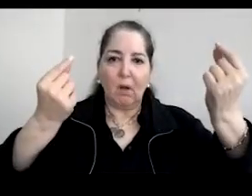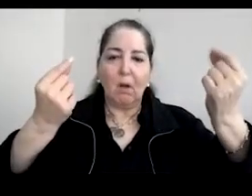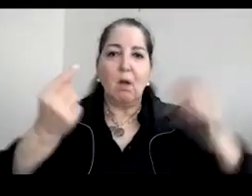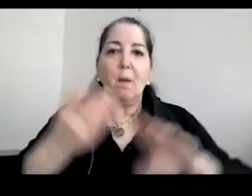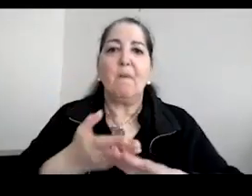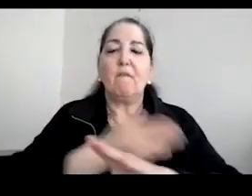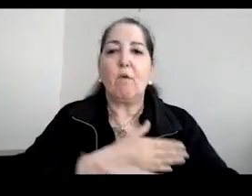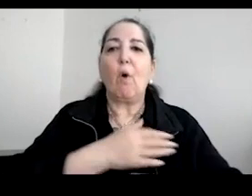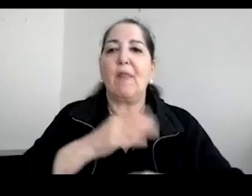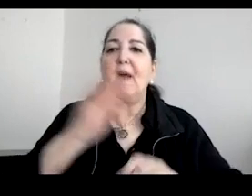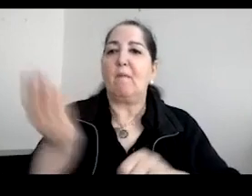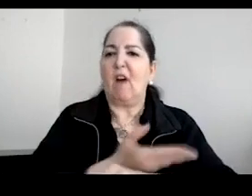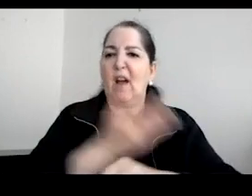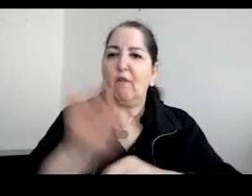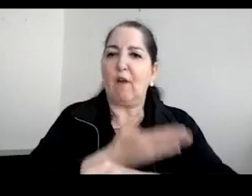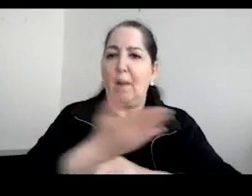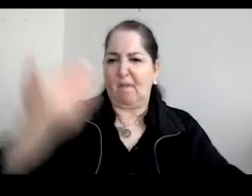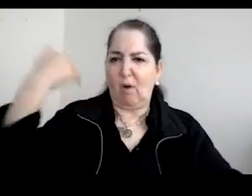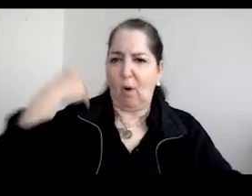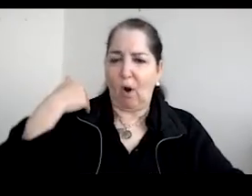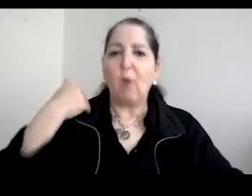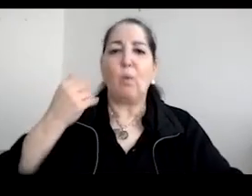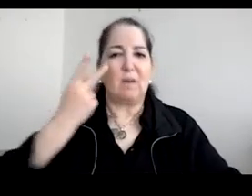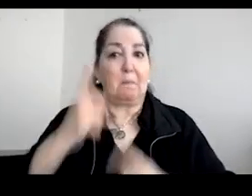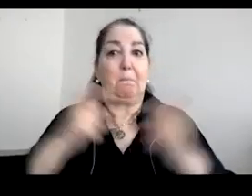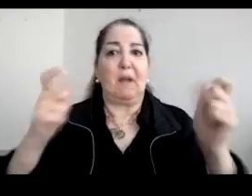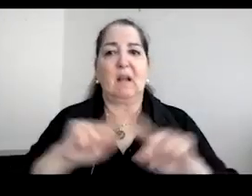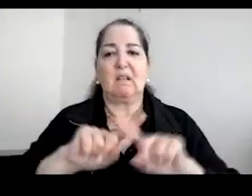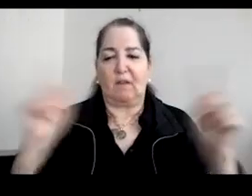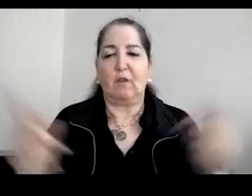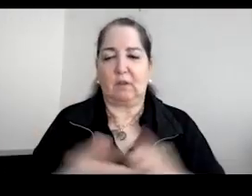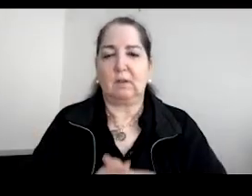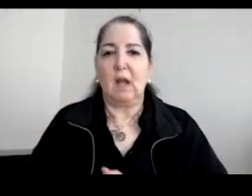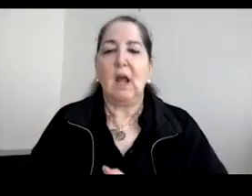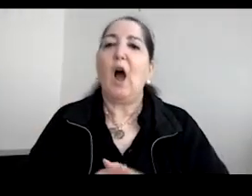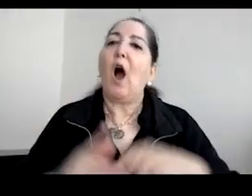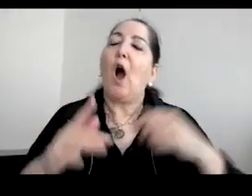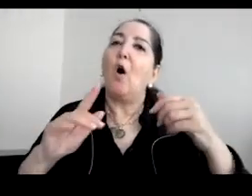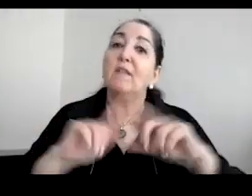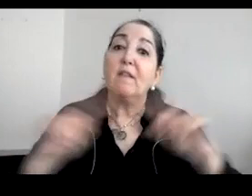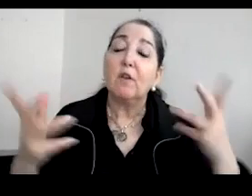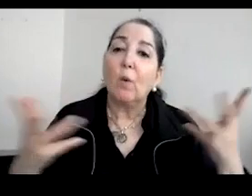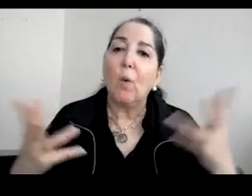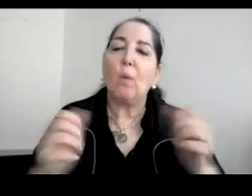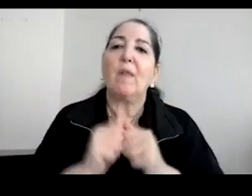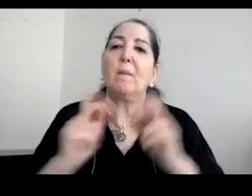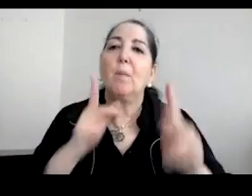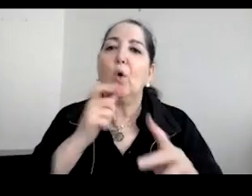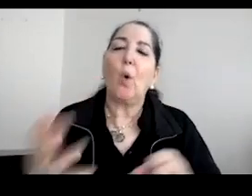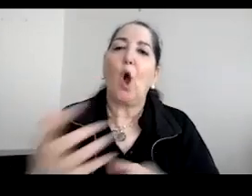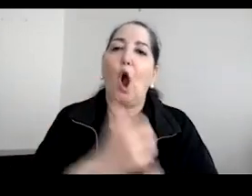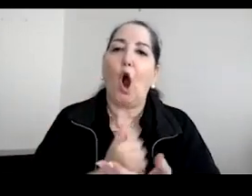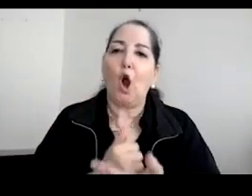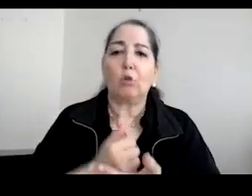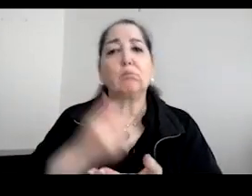really big differences across the earnings distribution, where people who are in the bottom quintile of